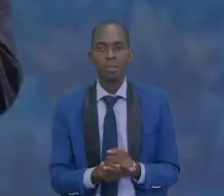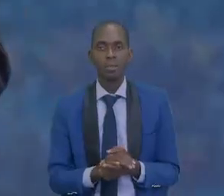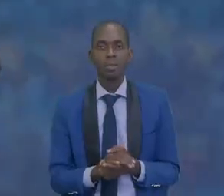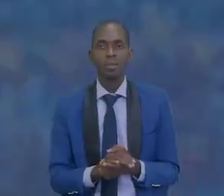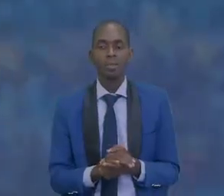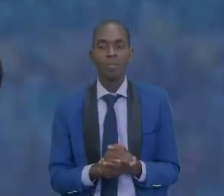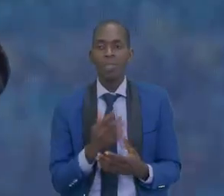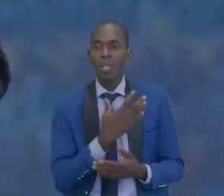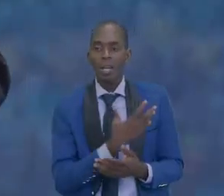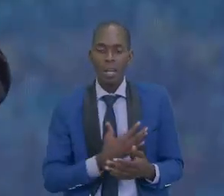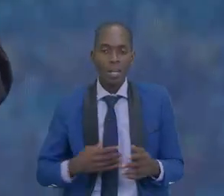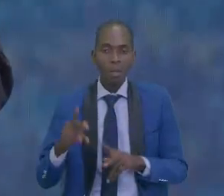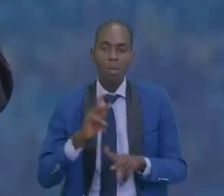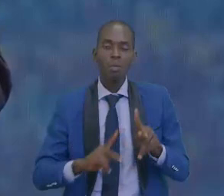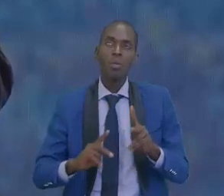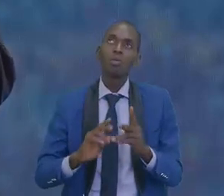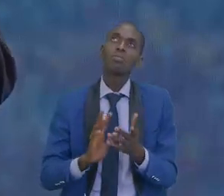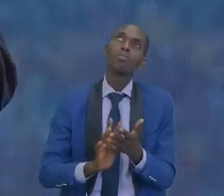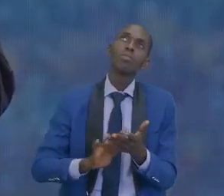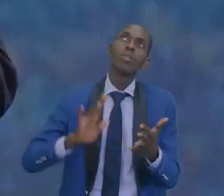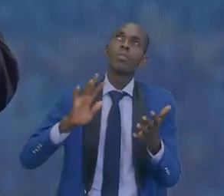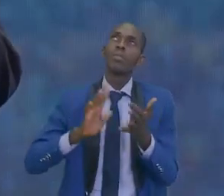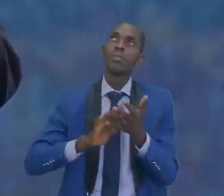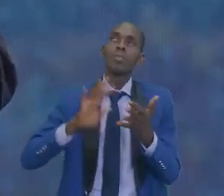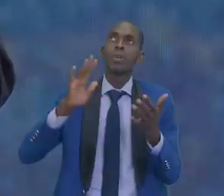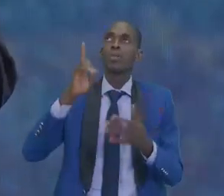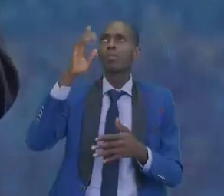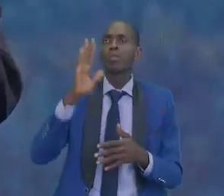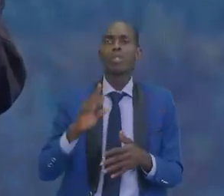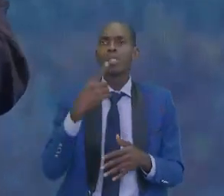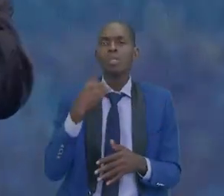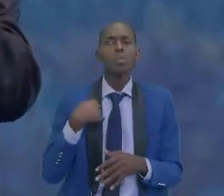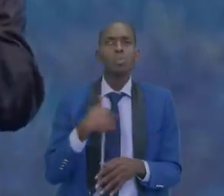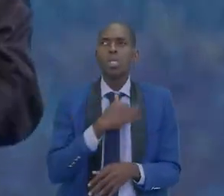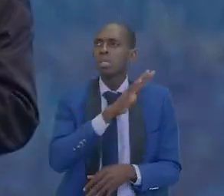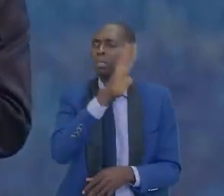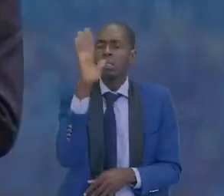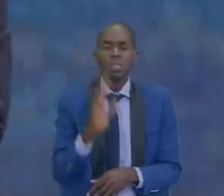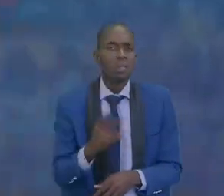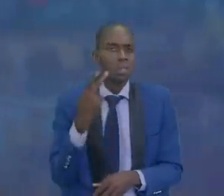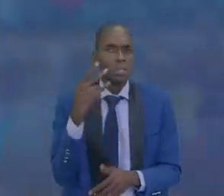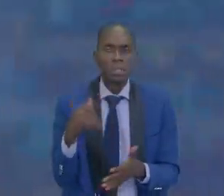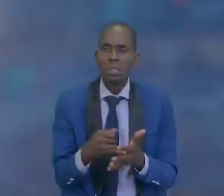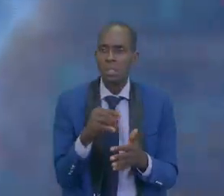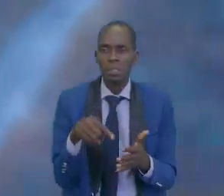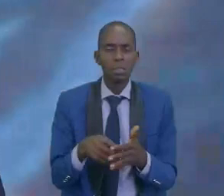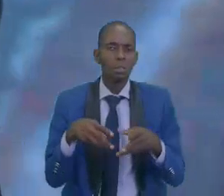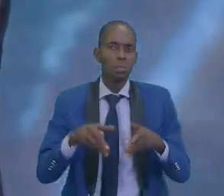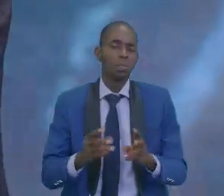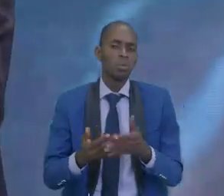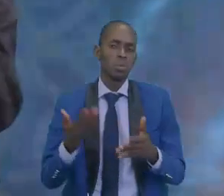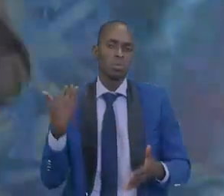And they glorified God, saying, we never saw it on this fashion.